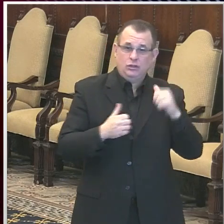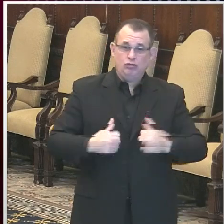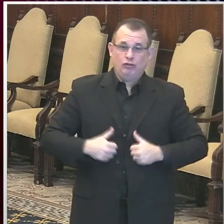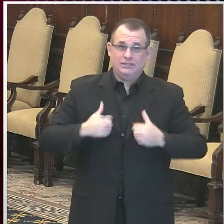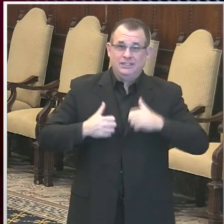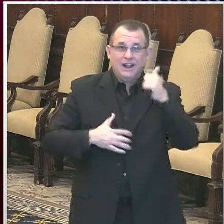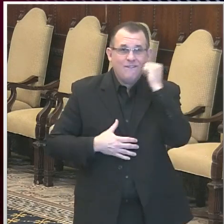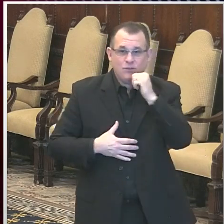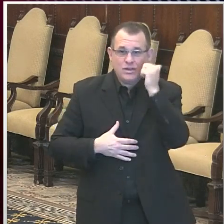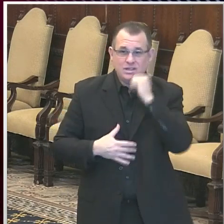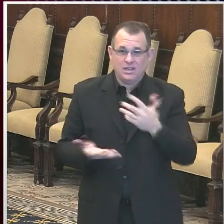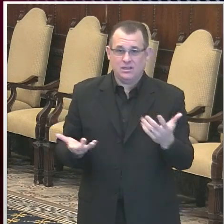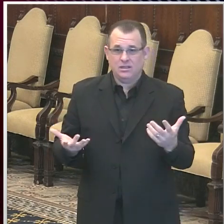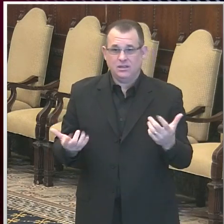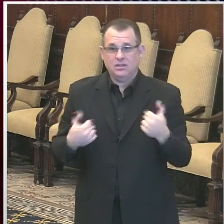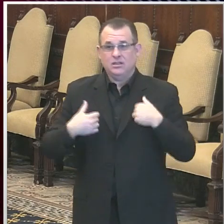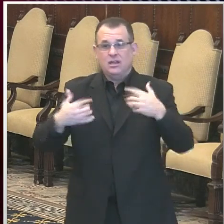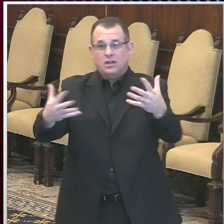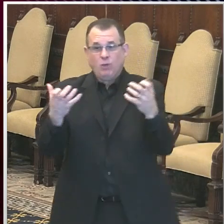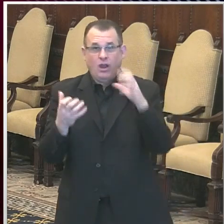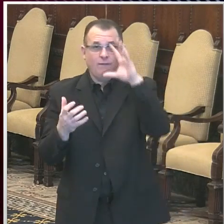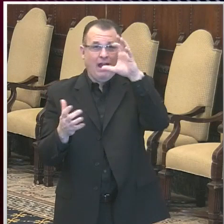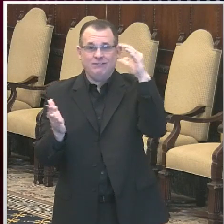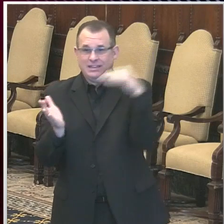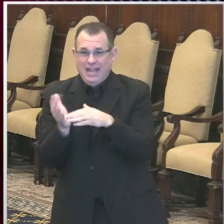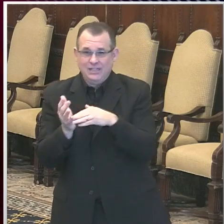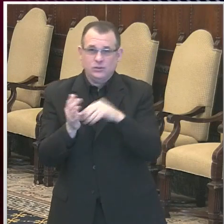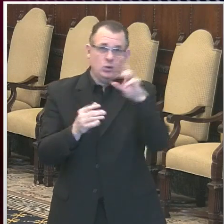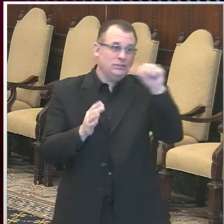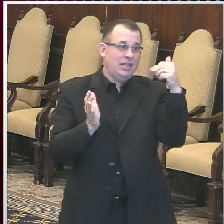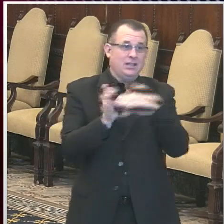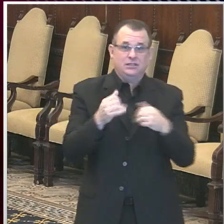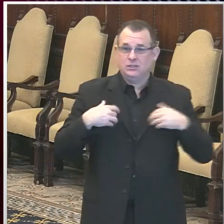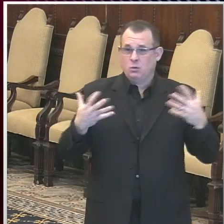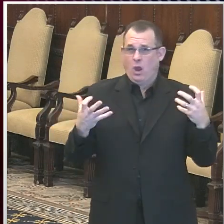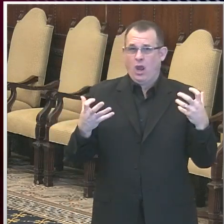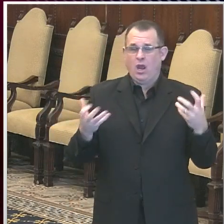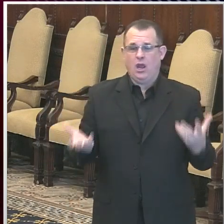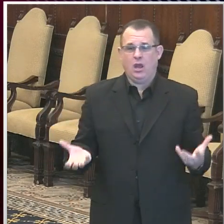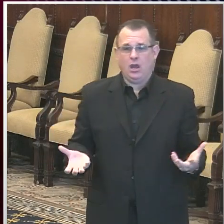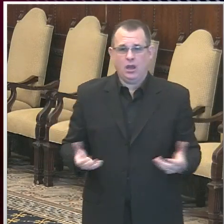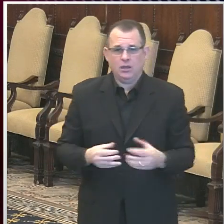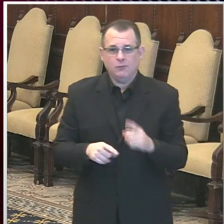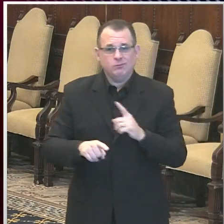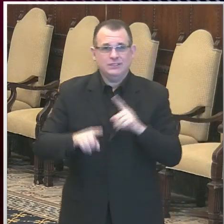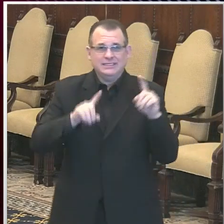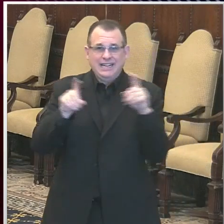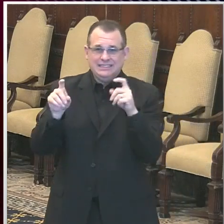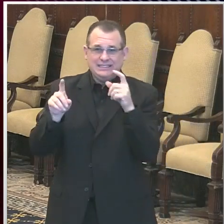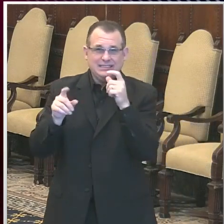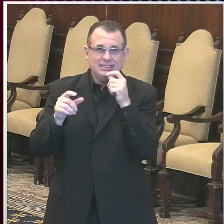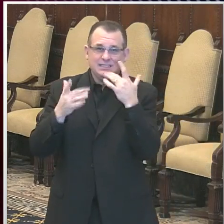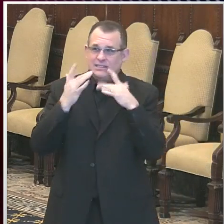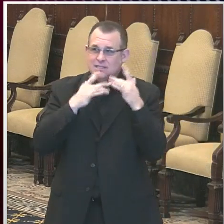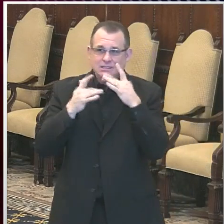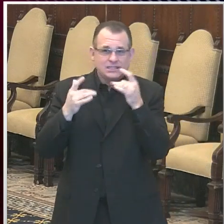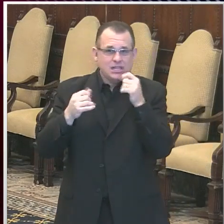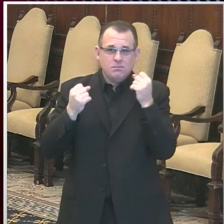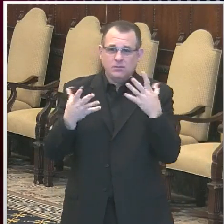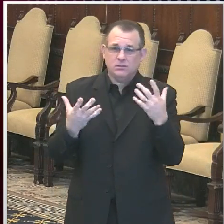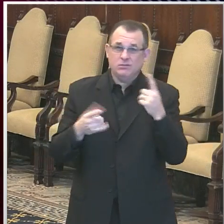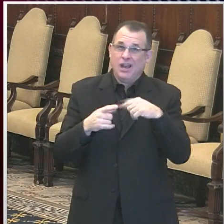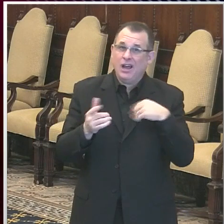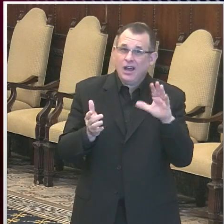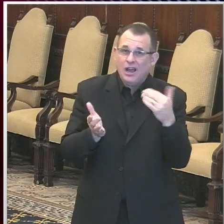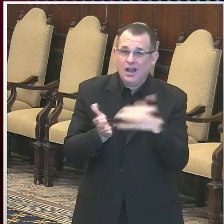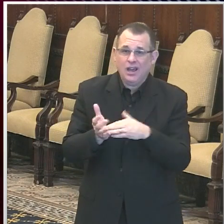least 5,000 per day, maybe 10,000 per day, to feel like we're getting as many people as possible with this infection identified, so we can do the contact